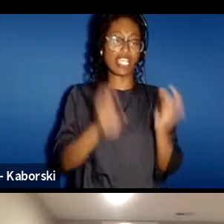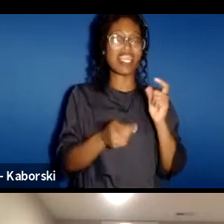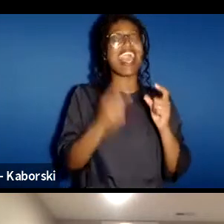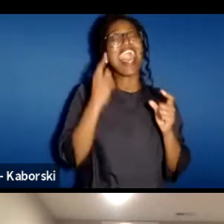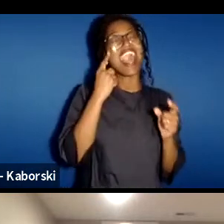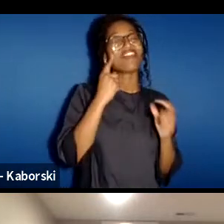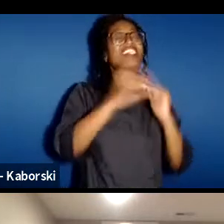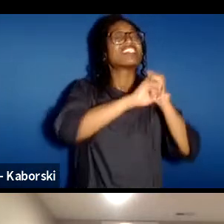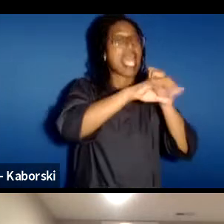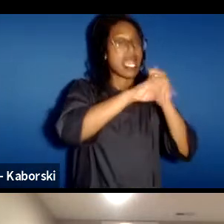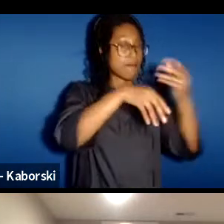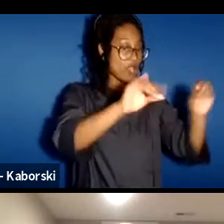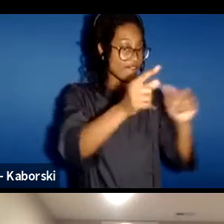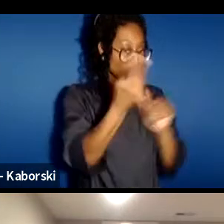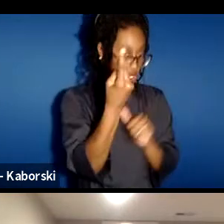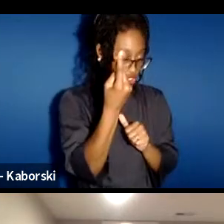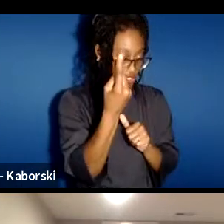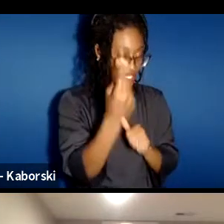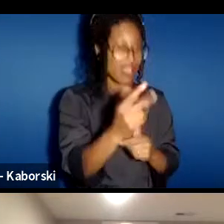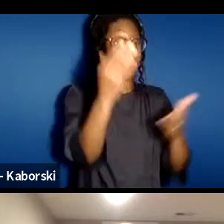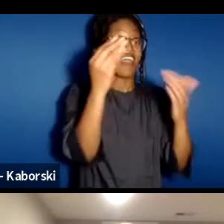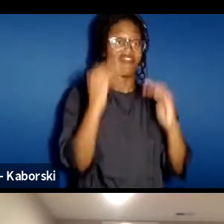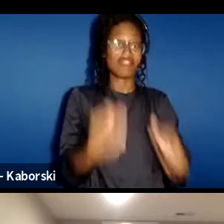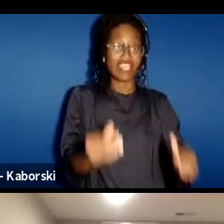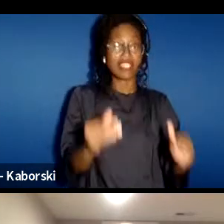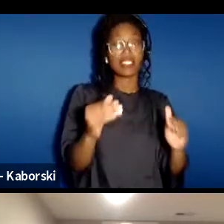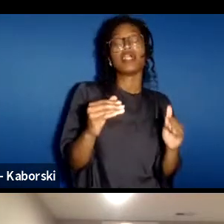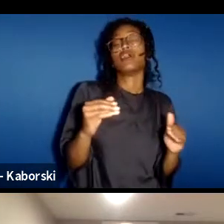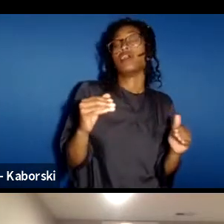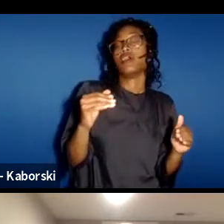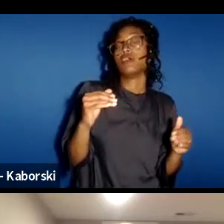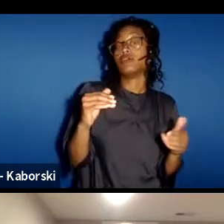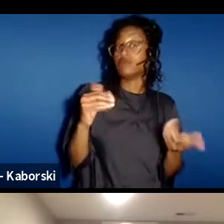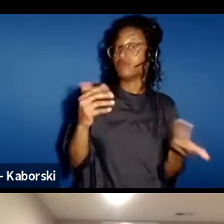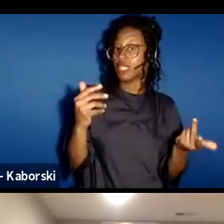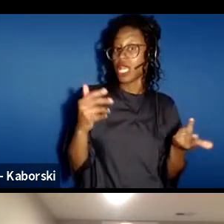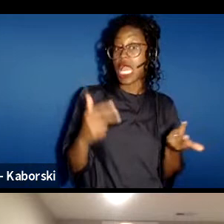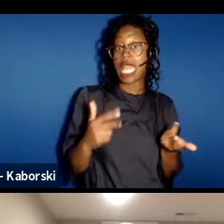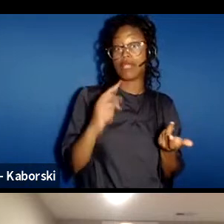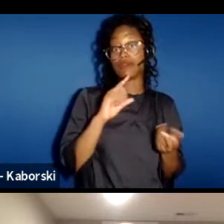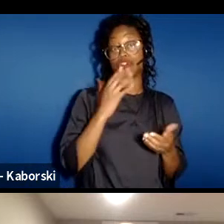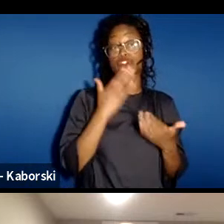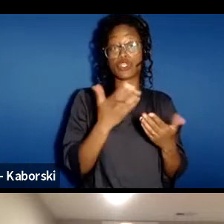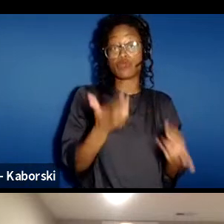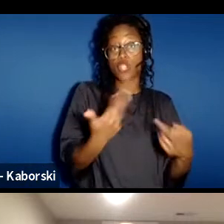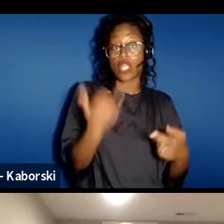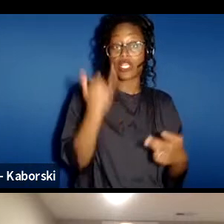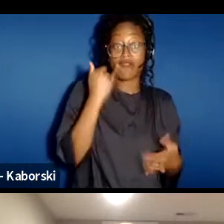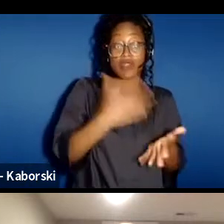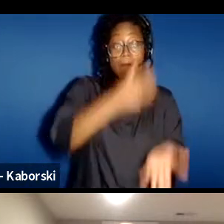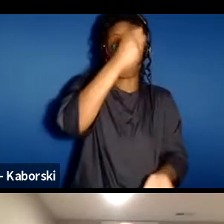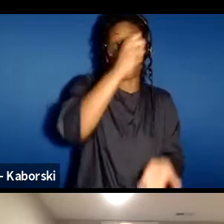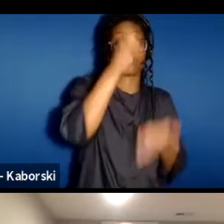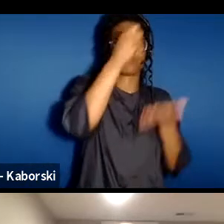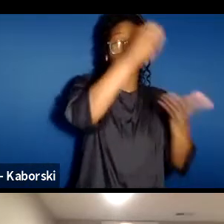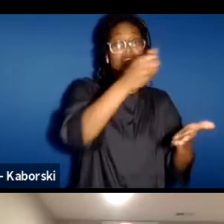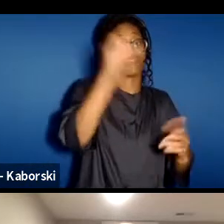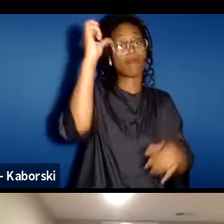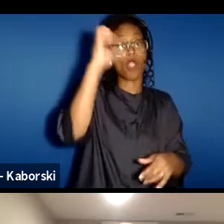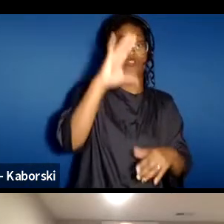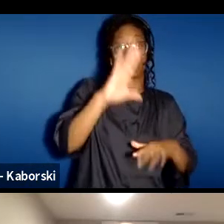marketing first, and then the payoff is when when when the bottle's on your bar at your